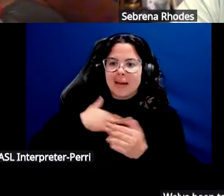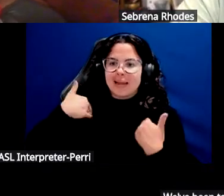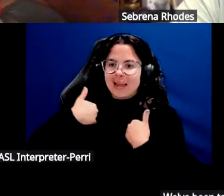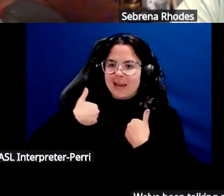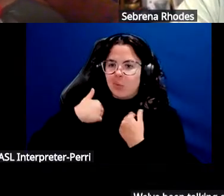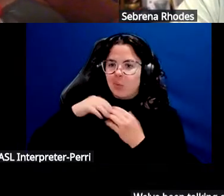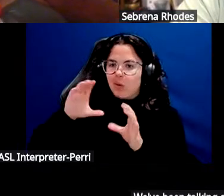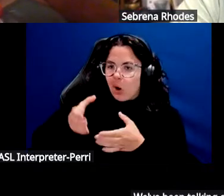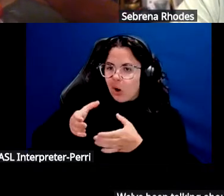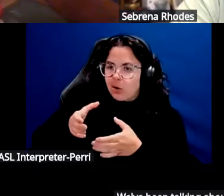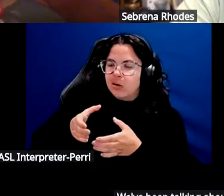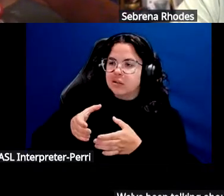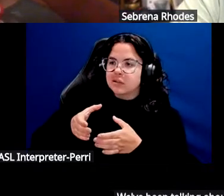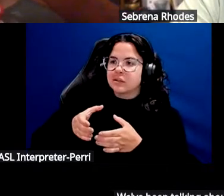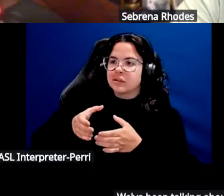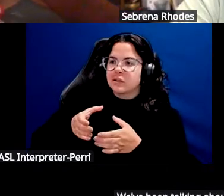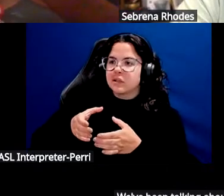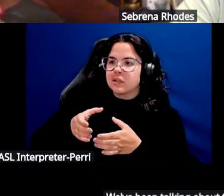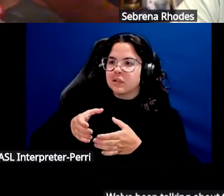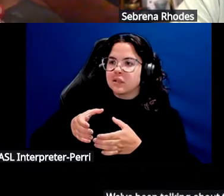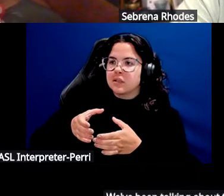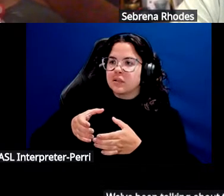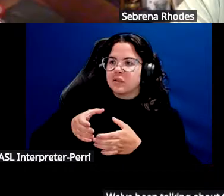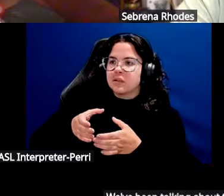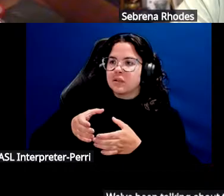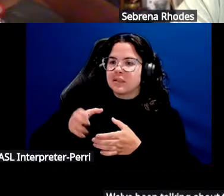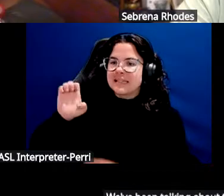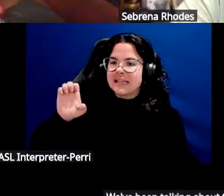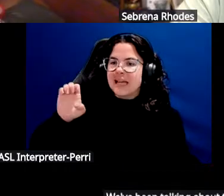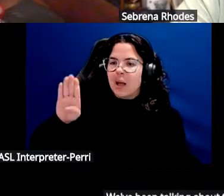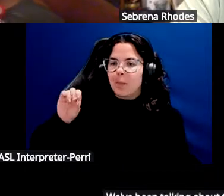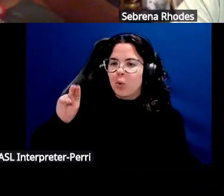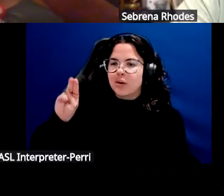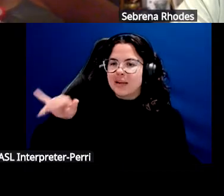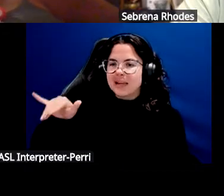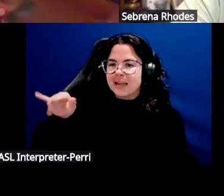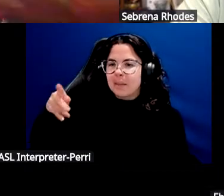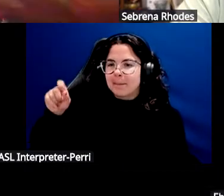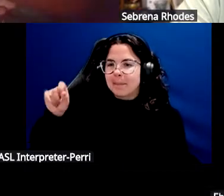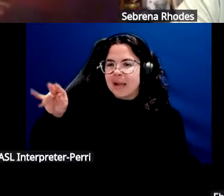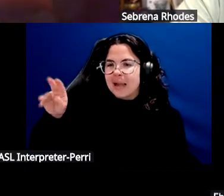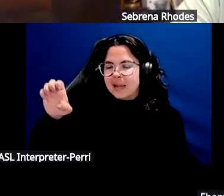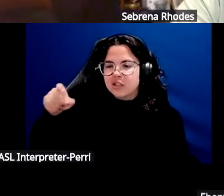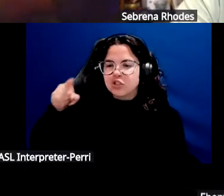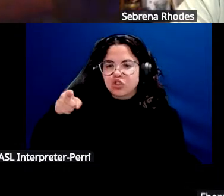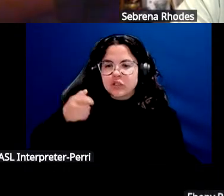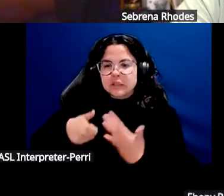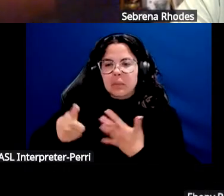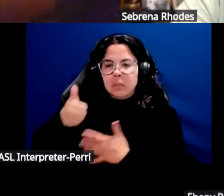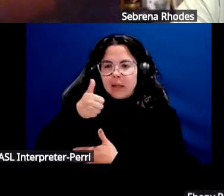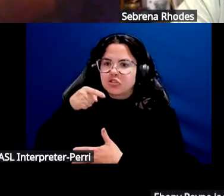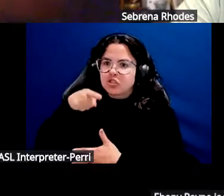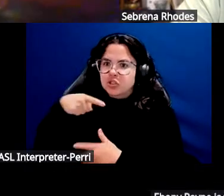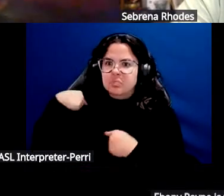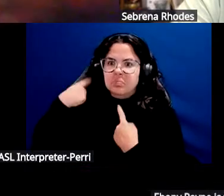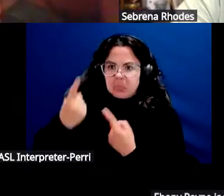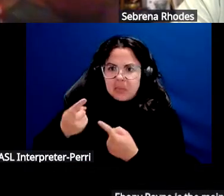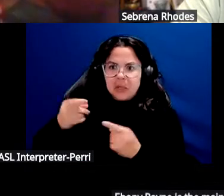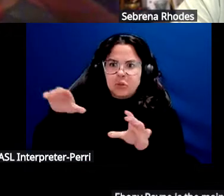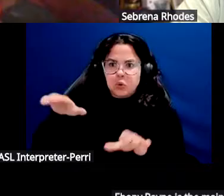caucus, and Ebony Payne is the main commissioner. She's been doing